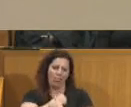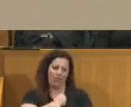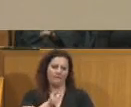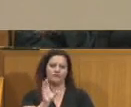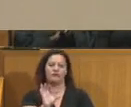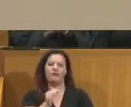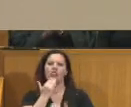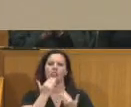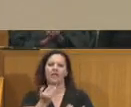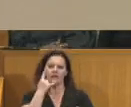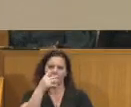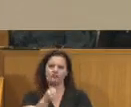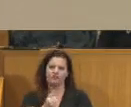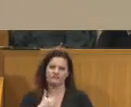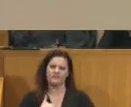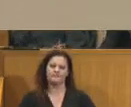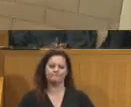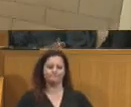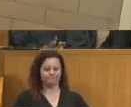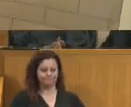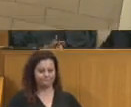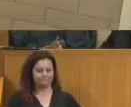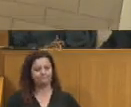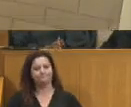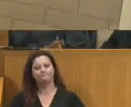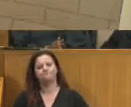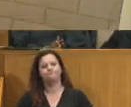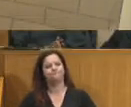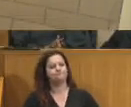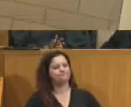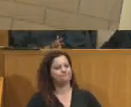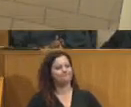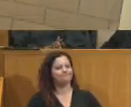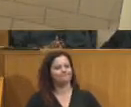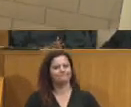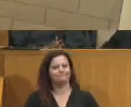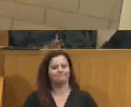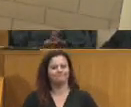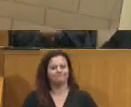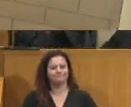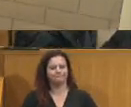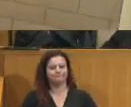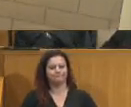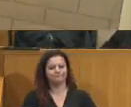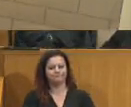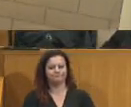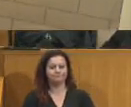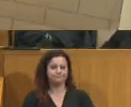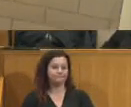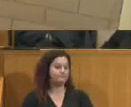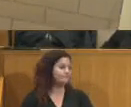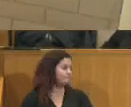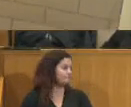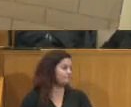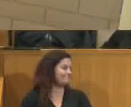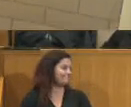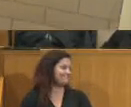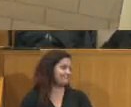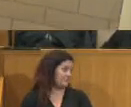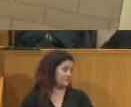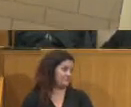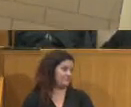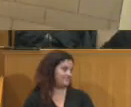legislative policy was created to ensure blacks in America had obstacles, and being able to break down a few of those along the